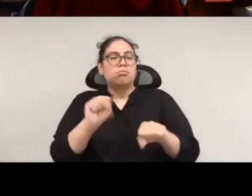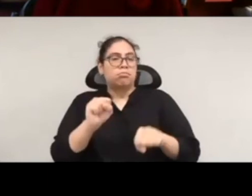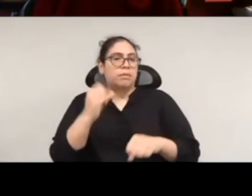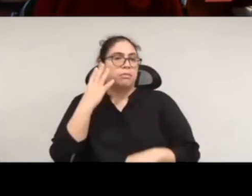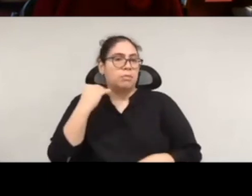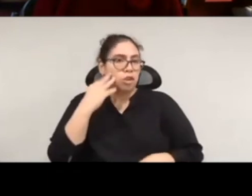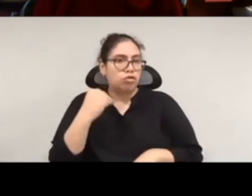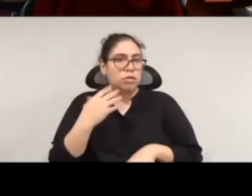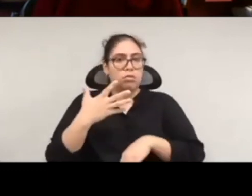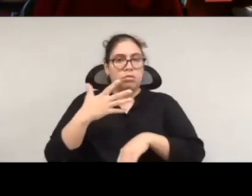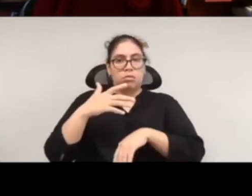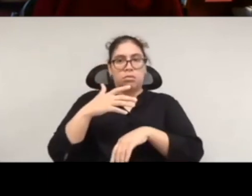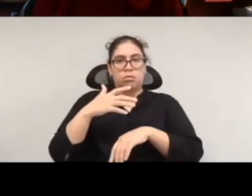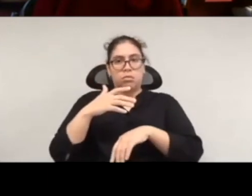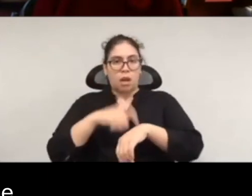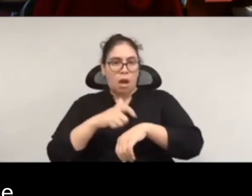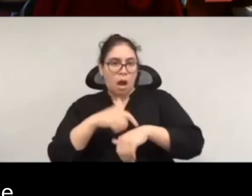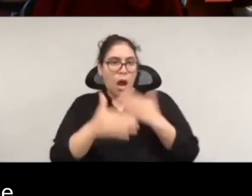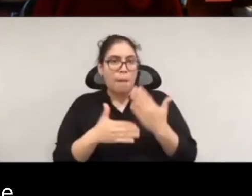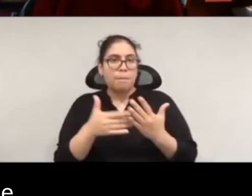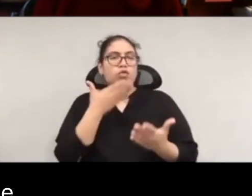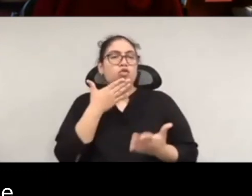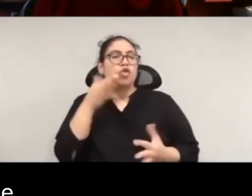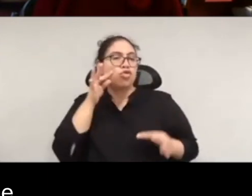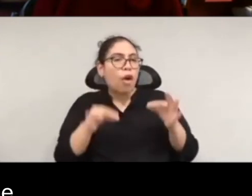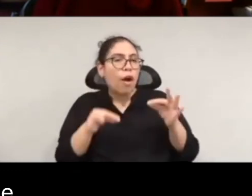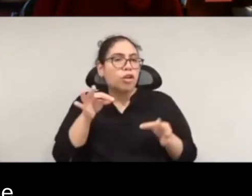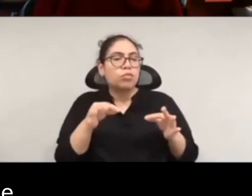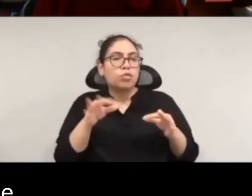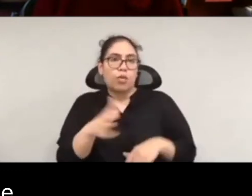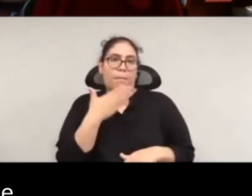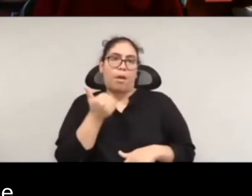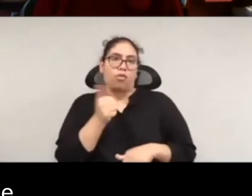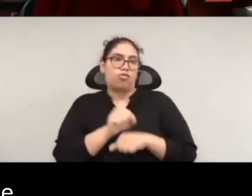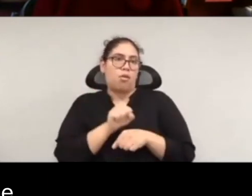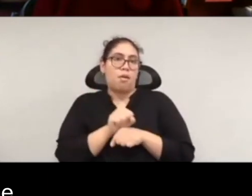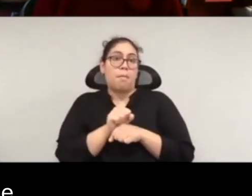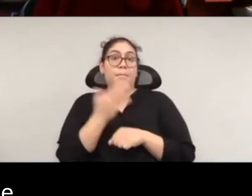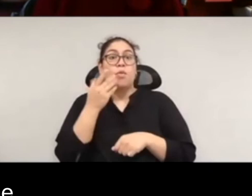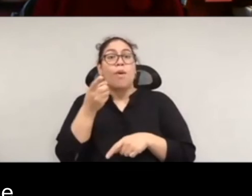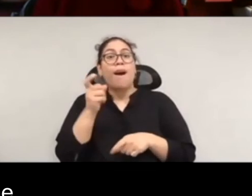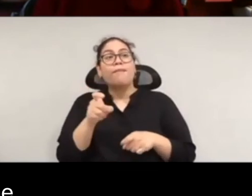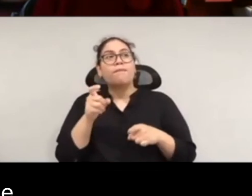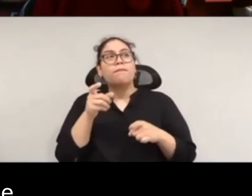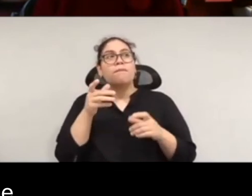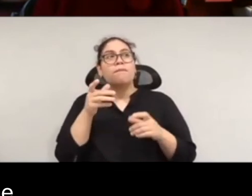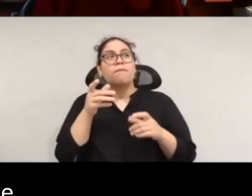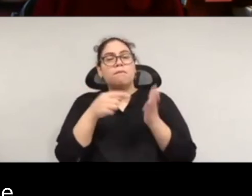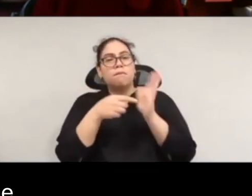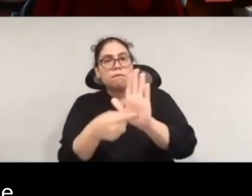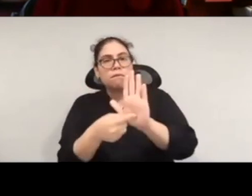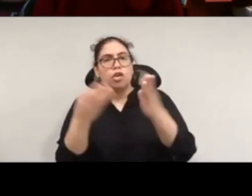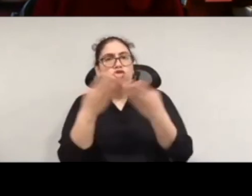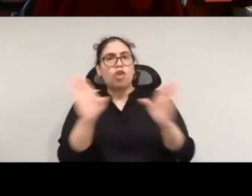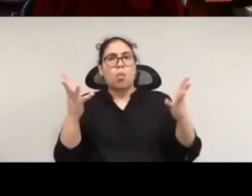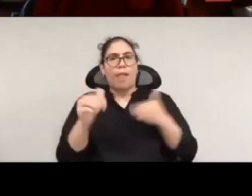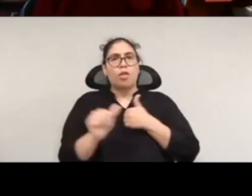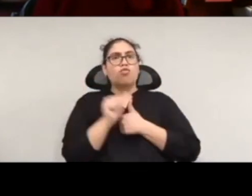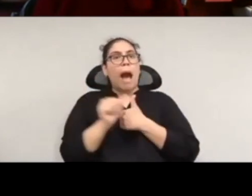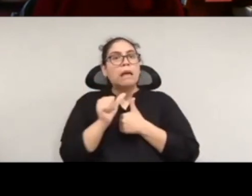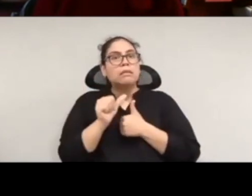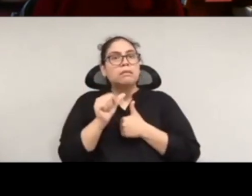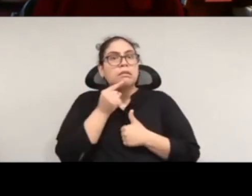good judgment to try and do the best job of that, because you have to convey the general thrust of the scene, maybe a